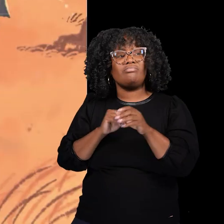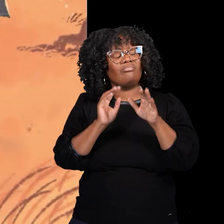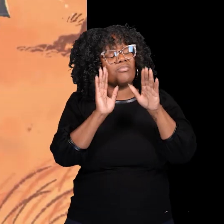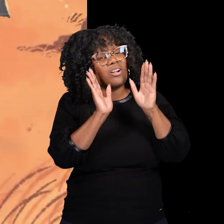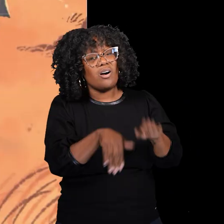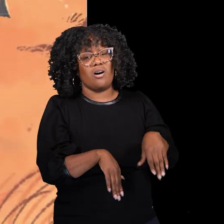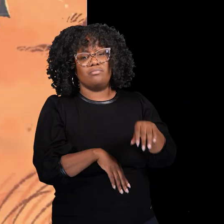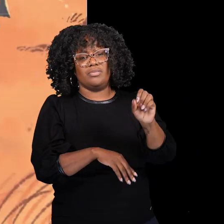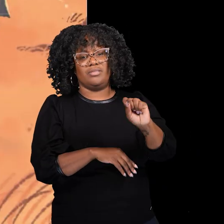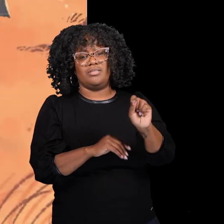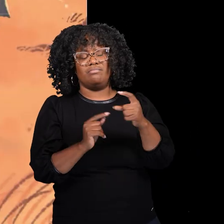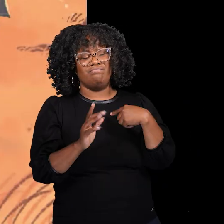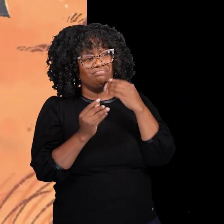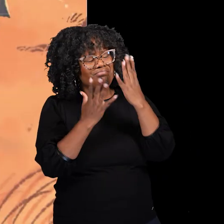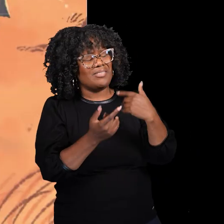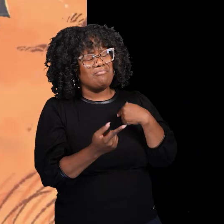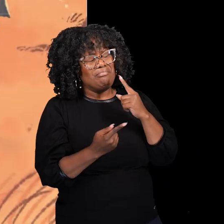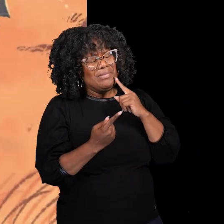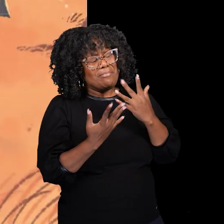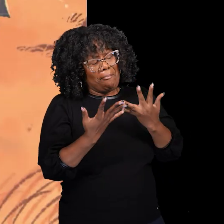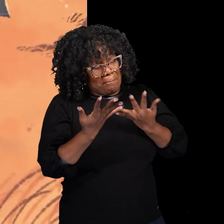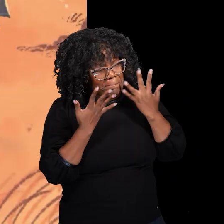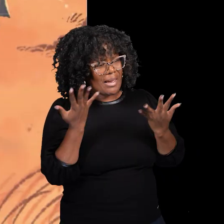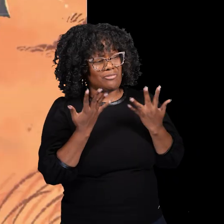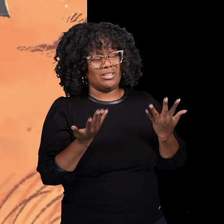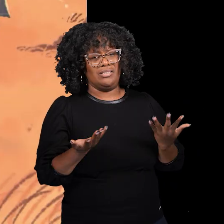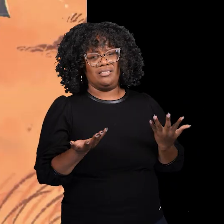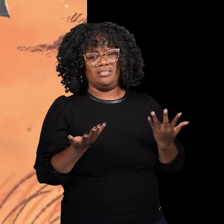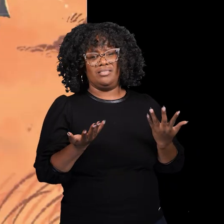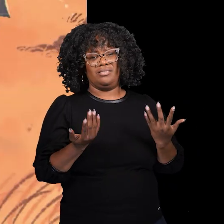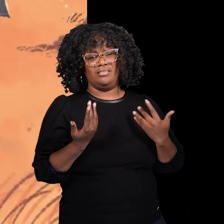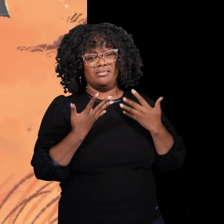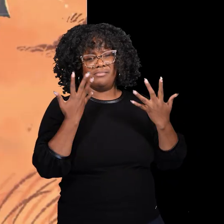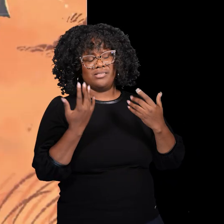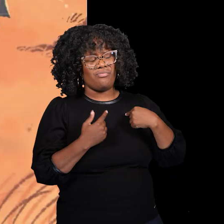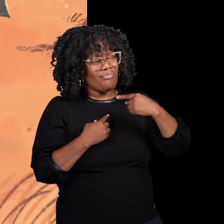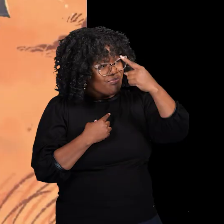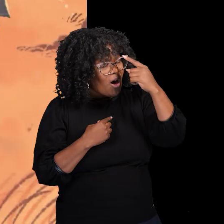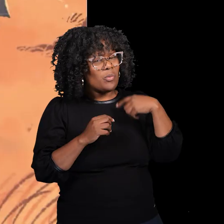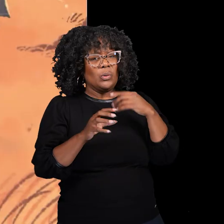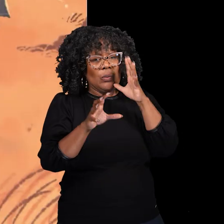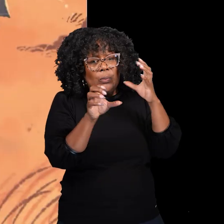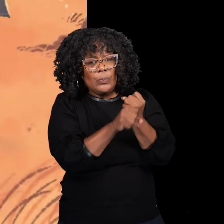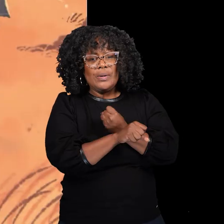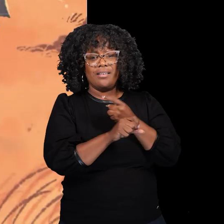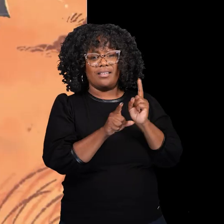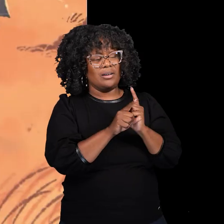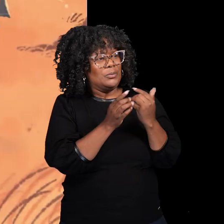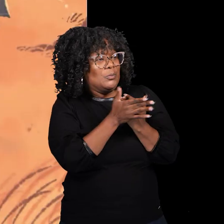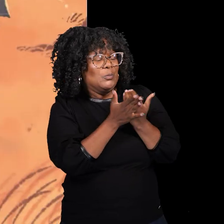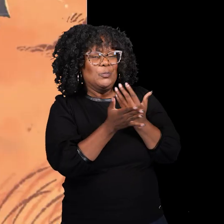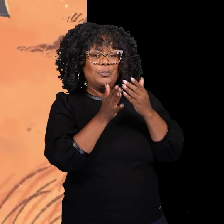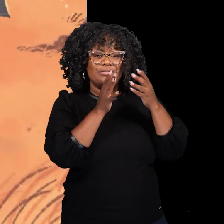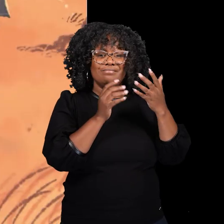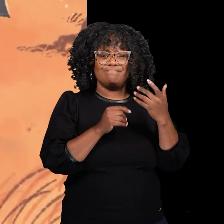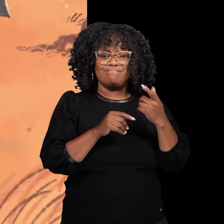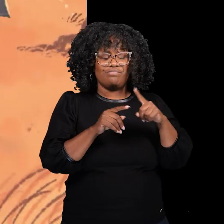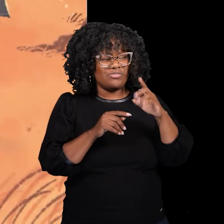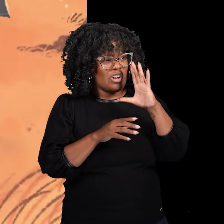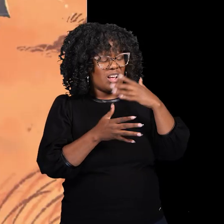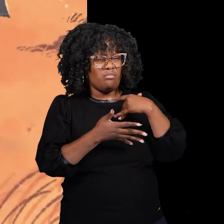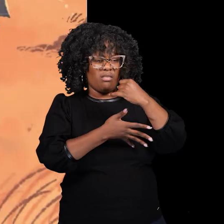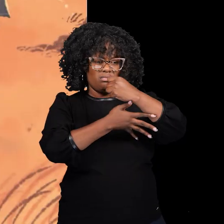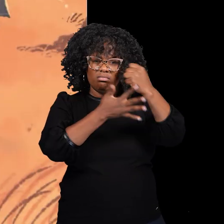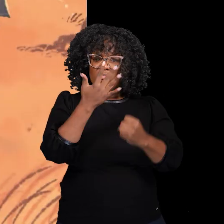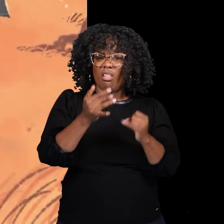Oh, Scout, I am so embarrassed, says Ruby. I thought we could win as rookies, but it